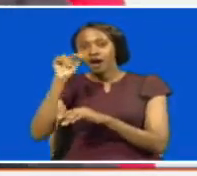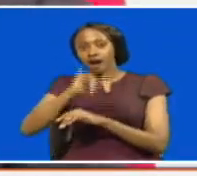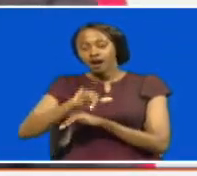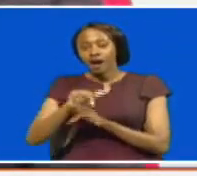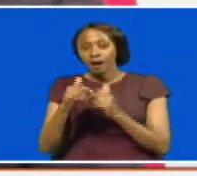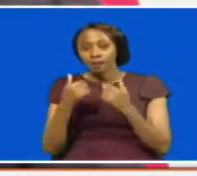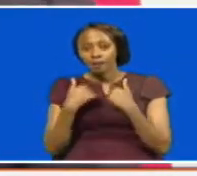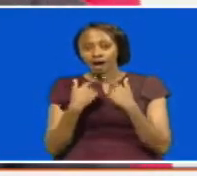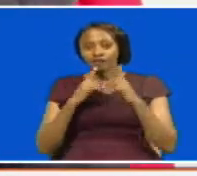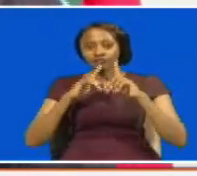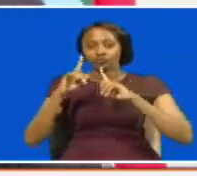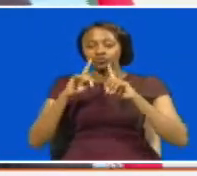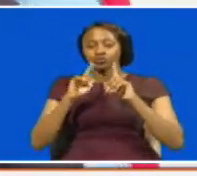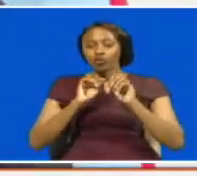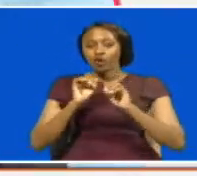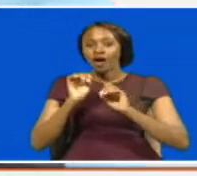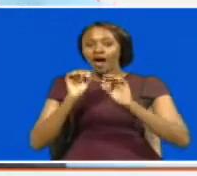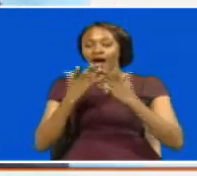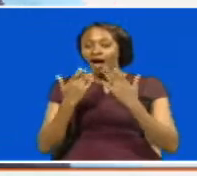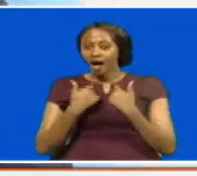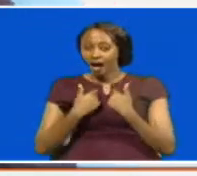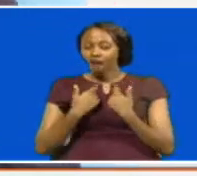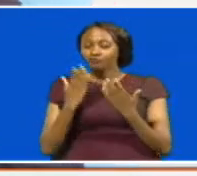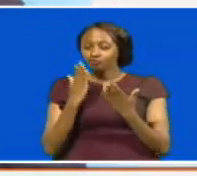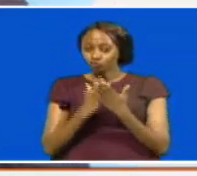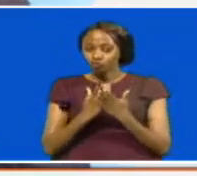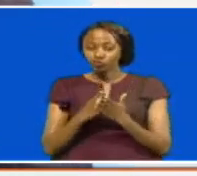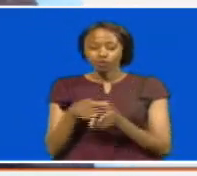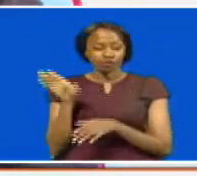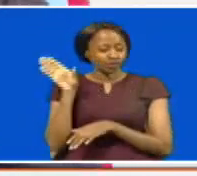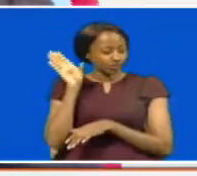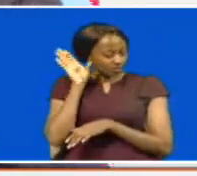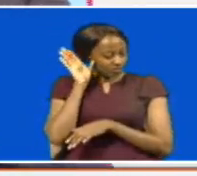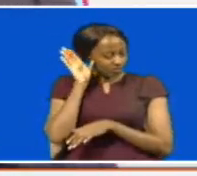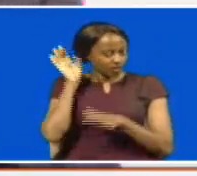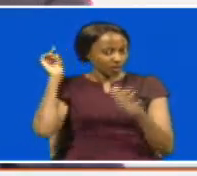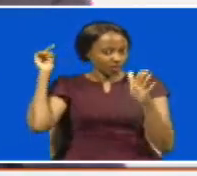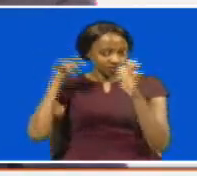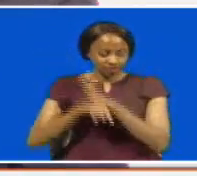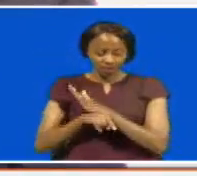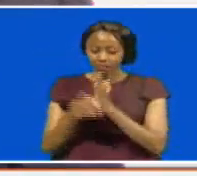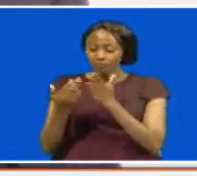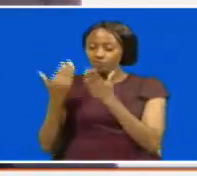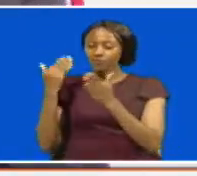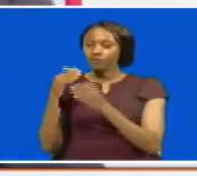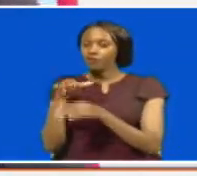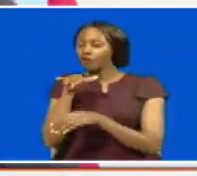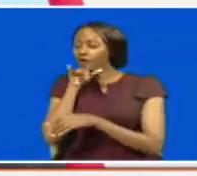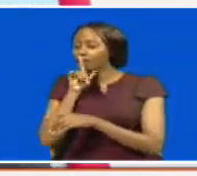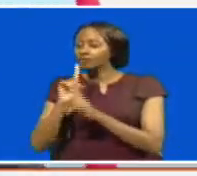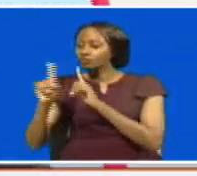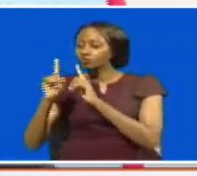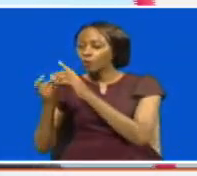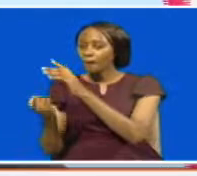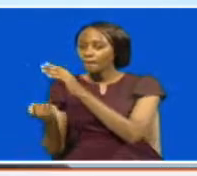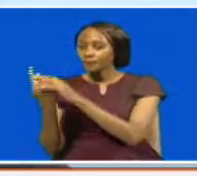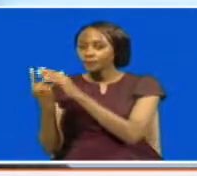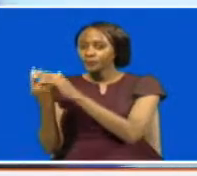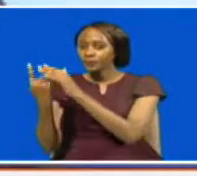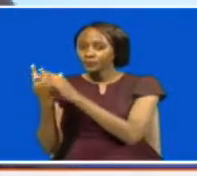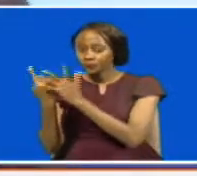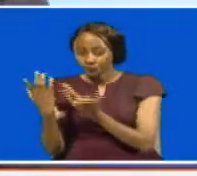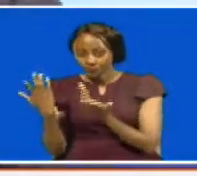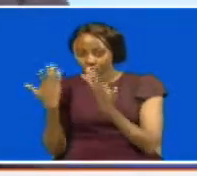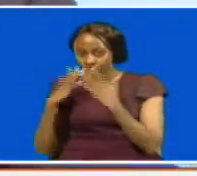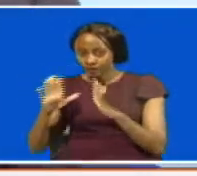have carefully listened to the issues raised by my friend, the Honorable Raila Odinga.